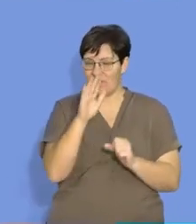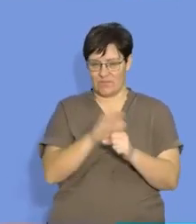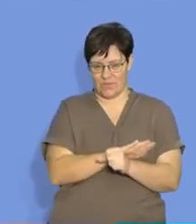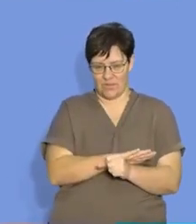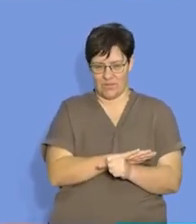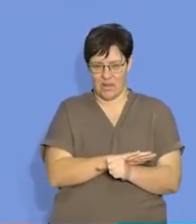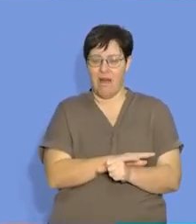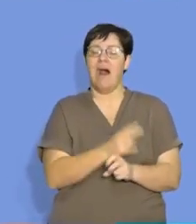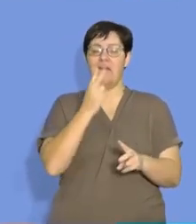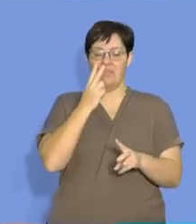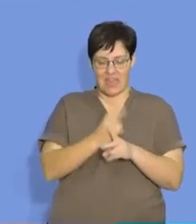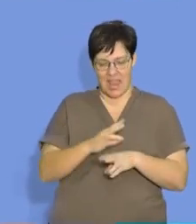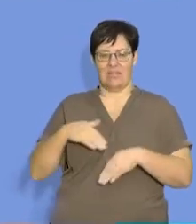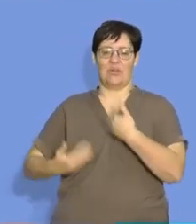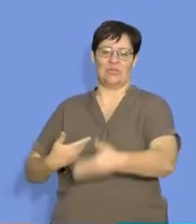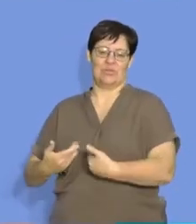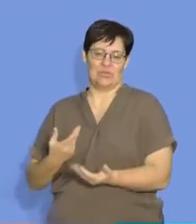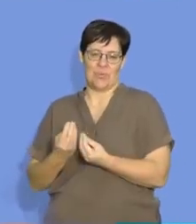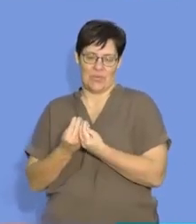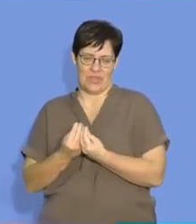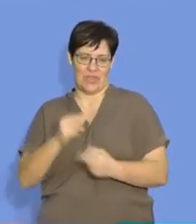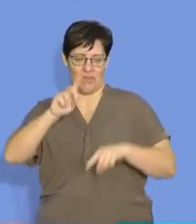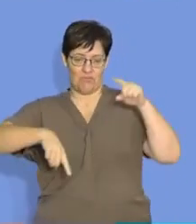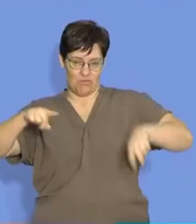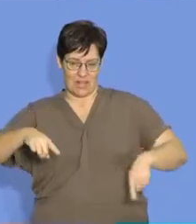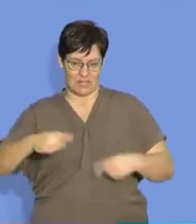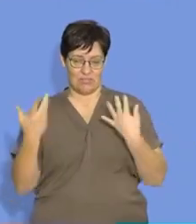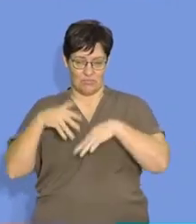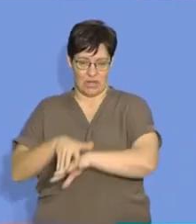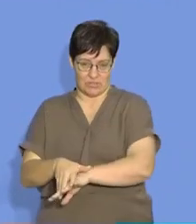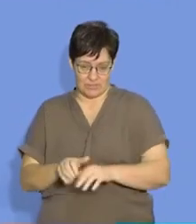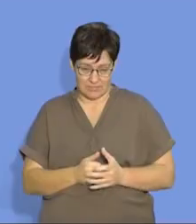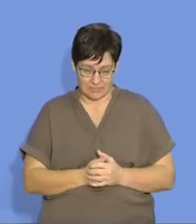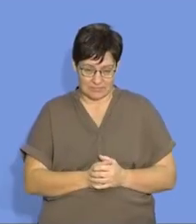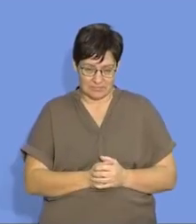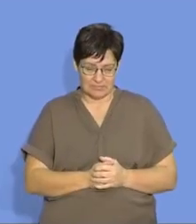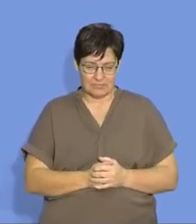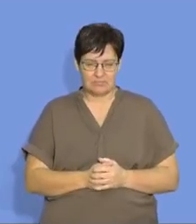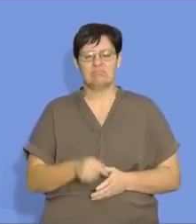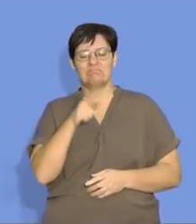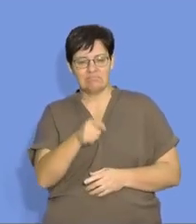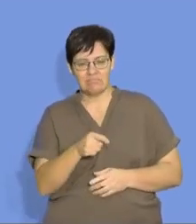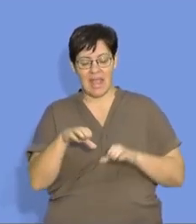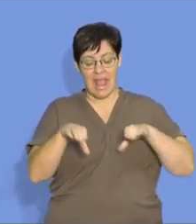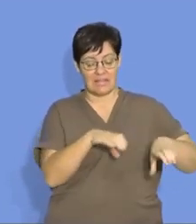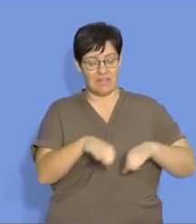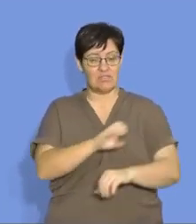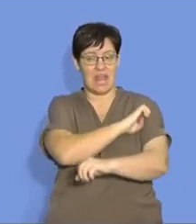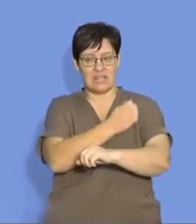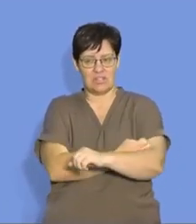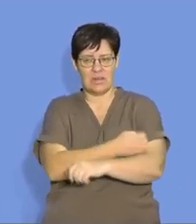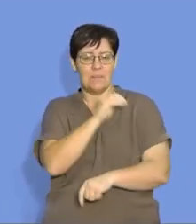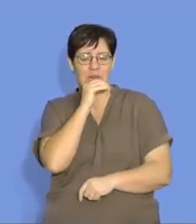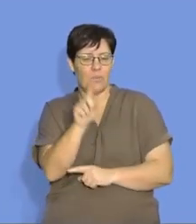in order for us to go on with rates of reaction. Right. So your activation energy is